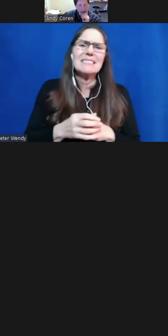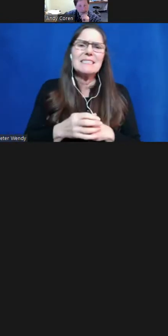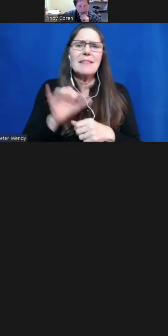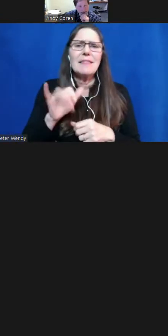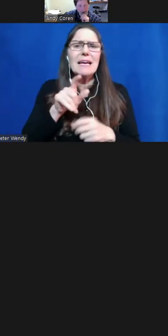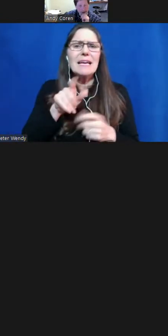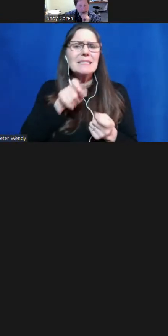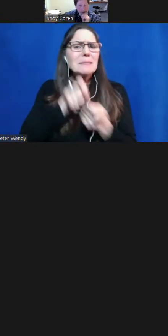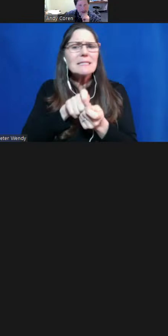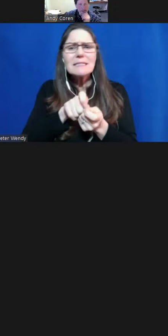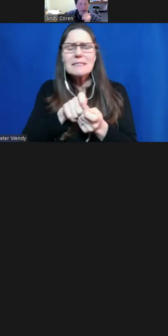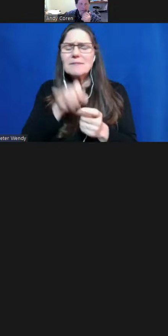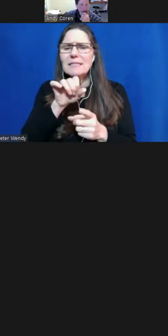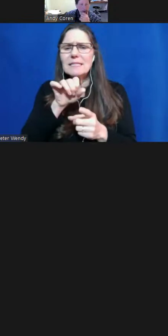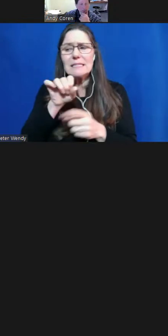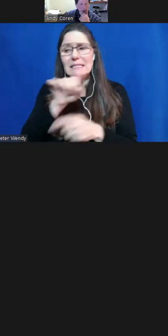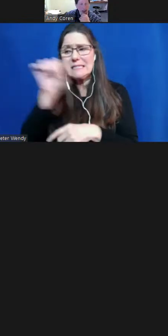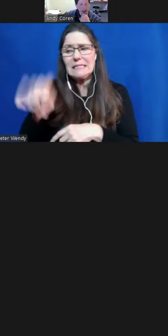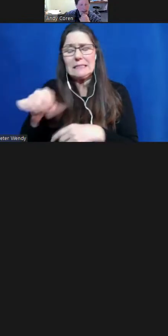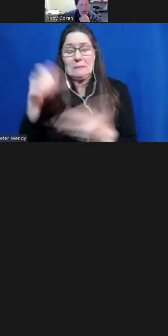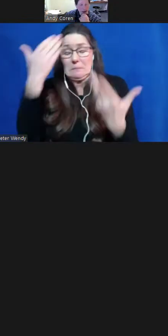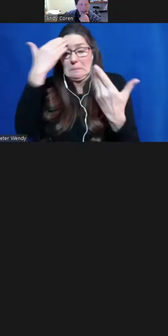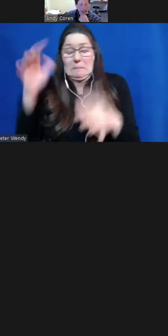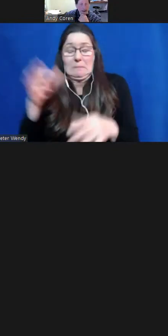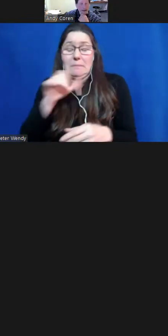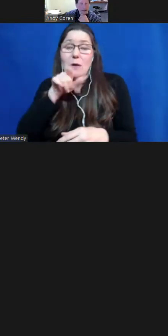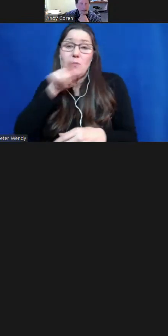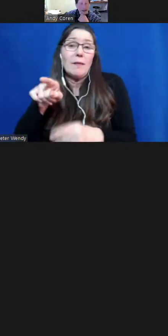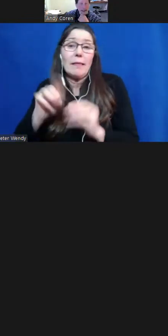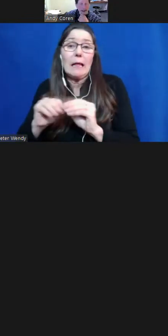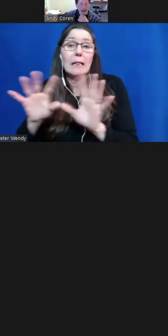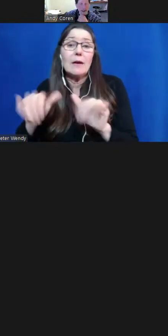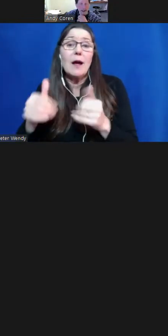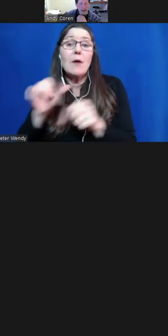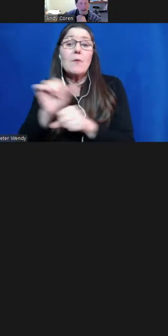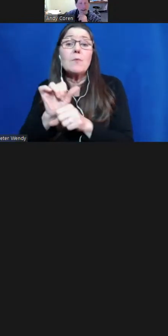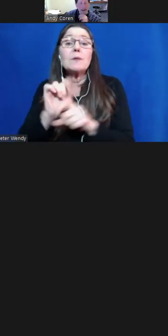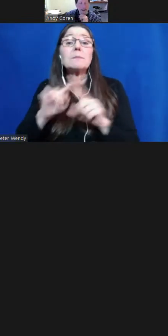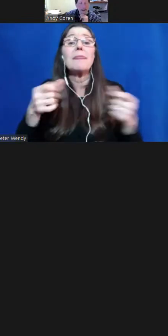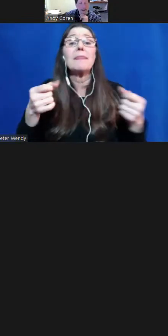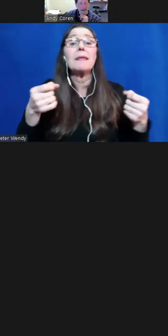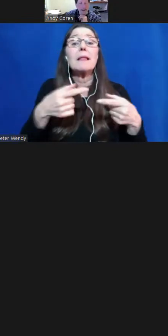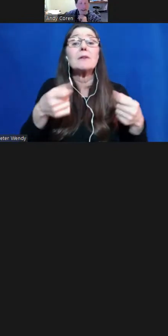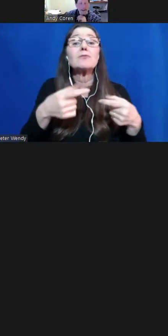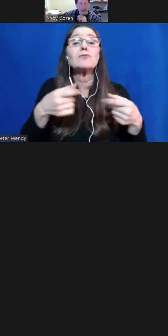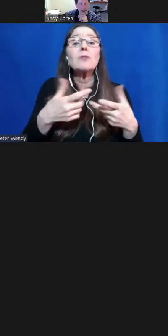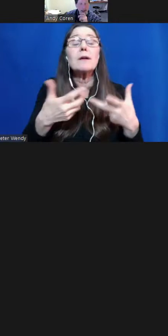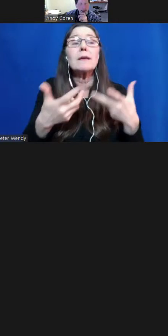about that specific system, but the way I understand these electronic